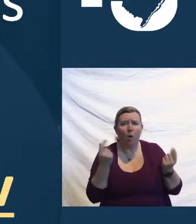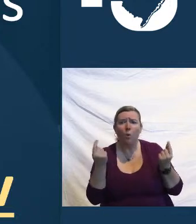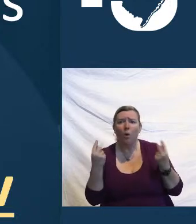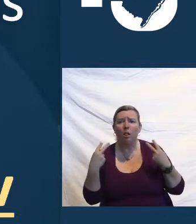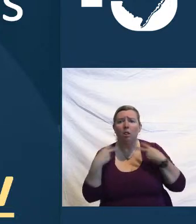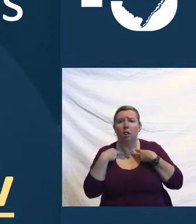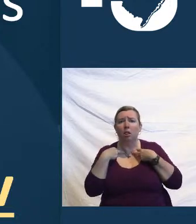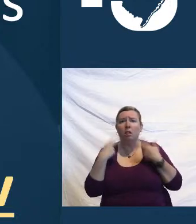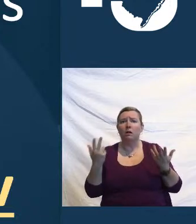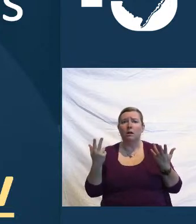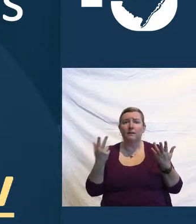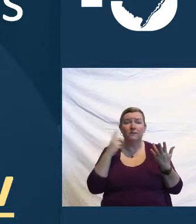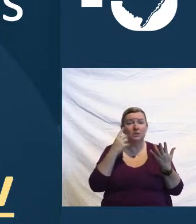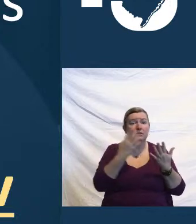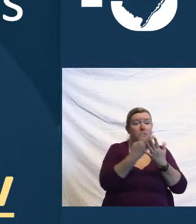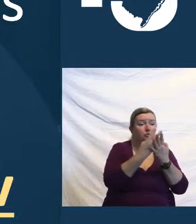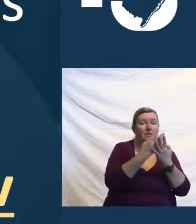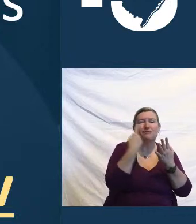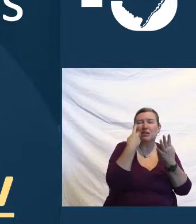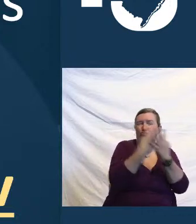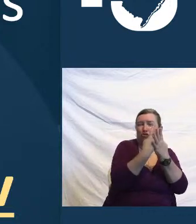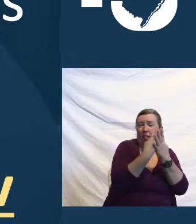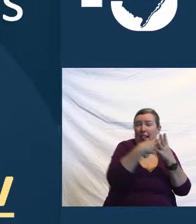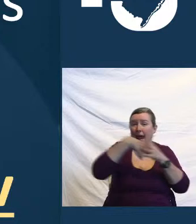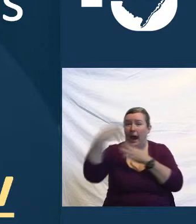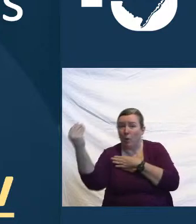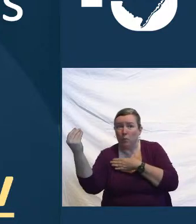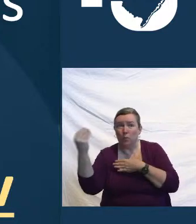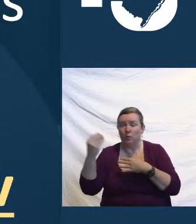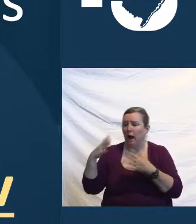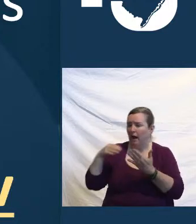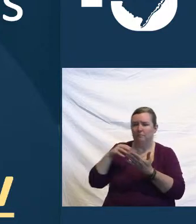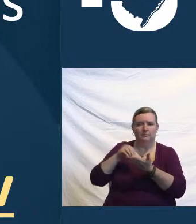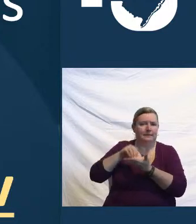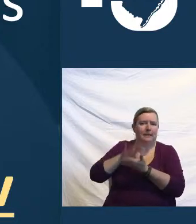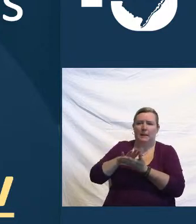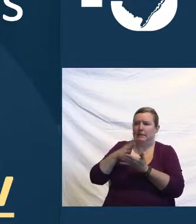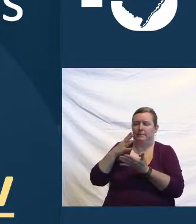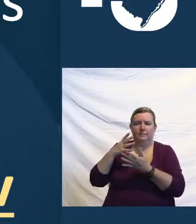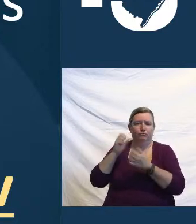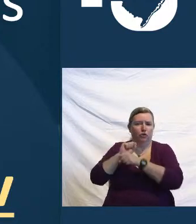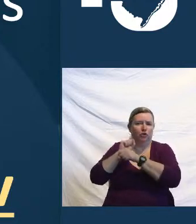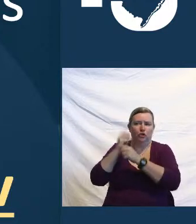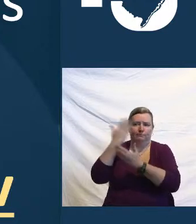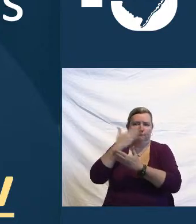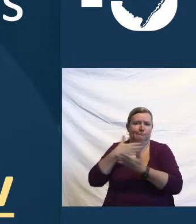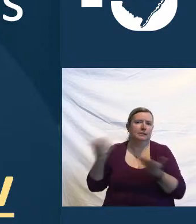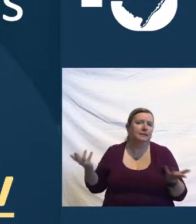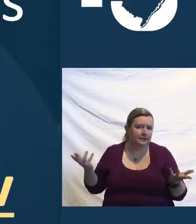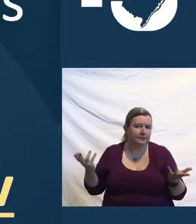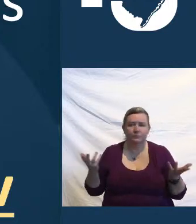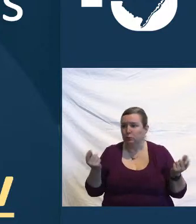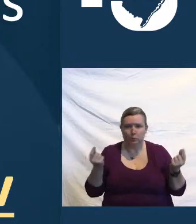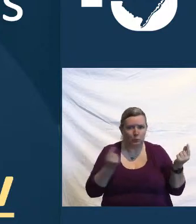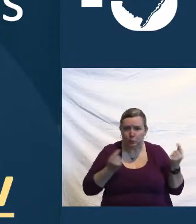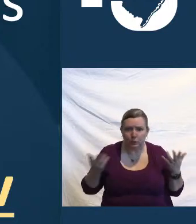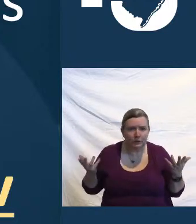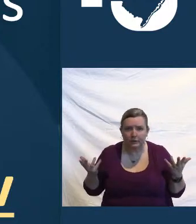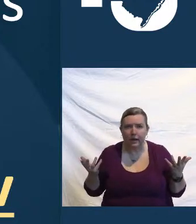individuals. For complete eligibility information and to apply, please go to that website,